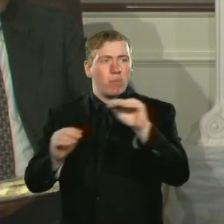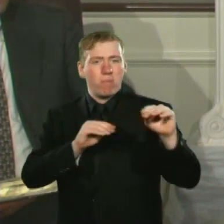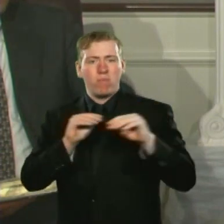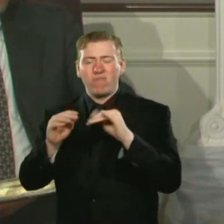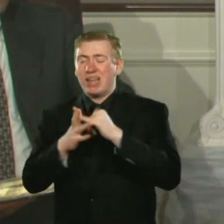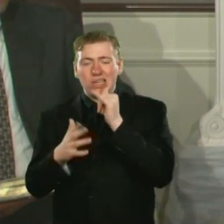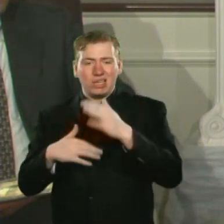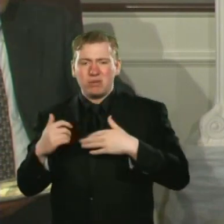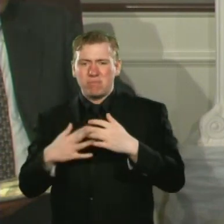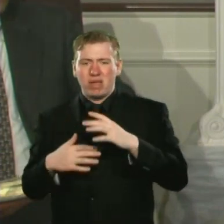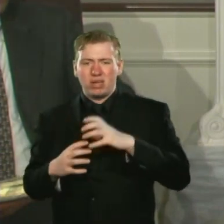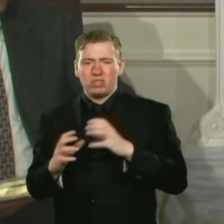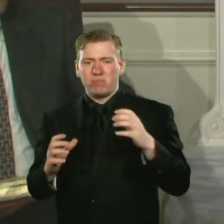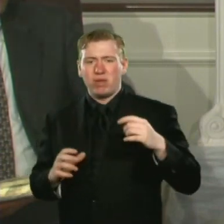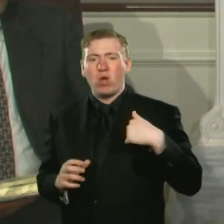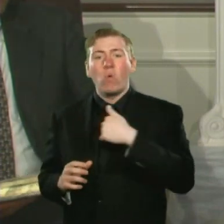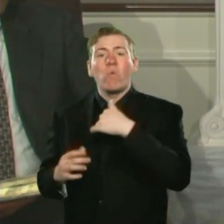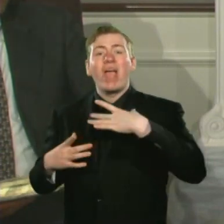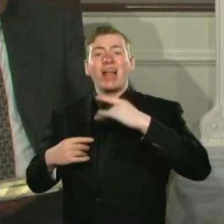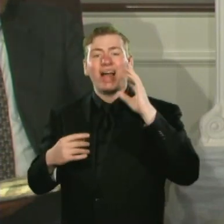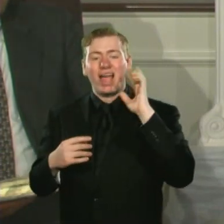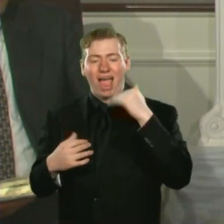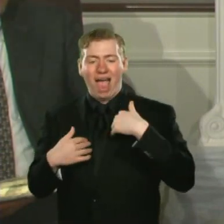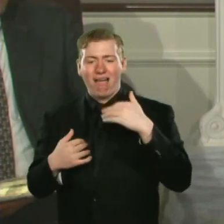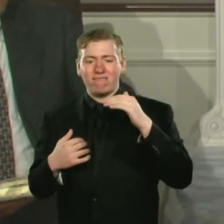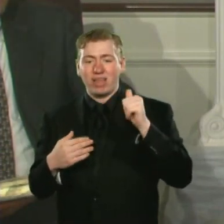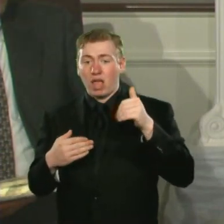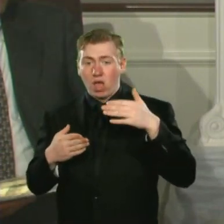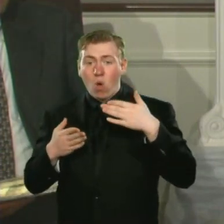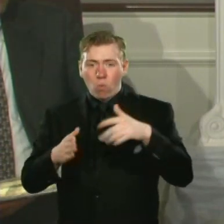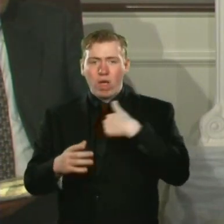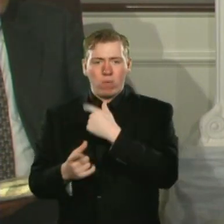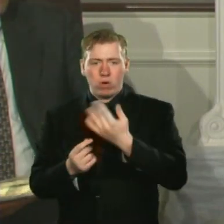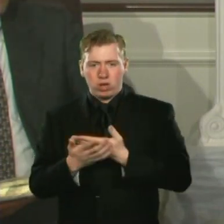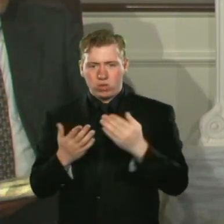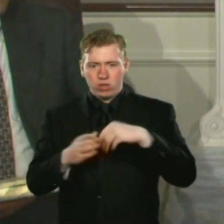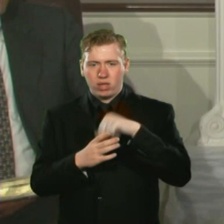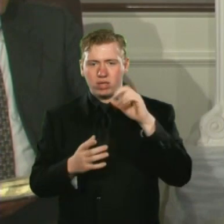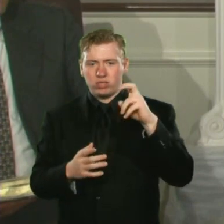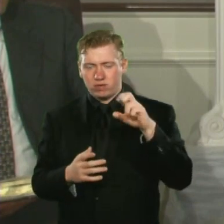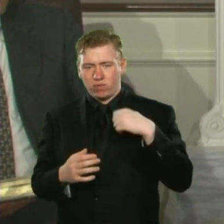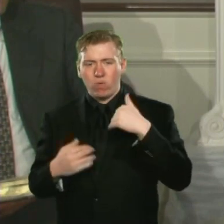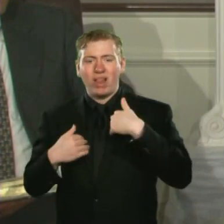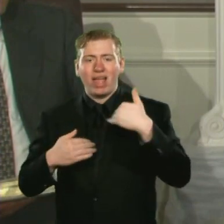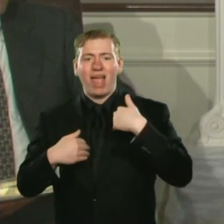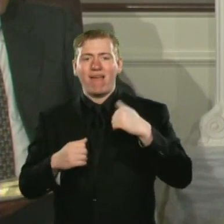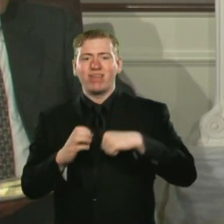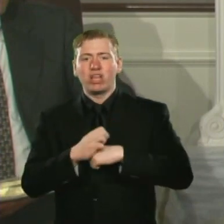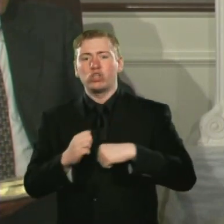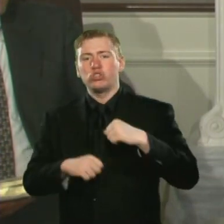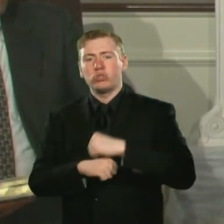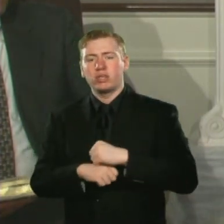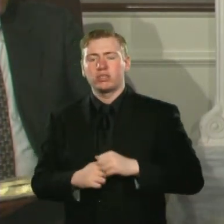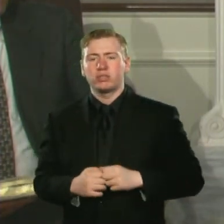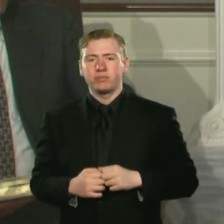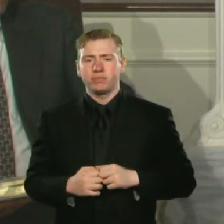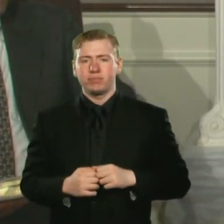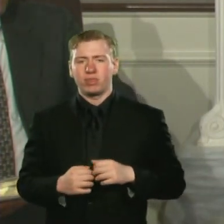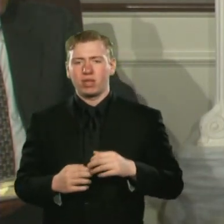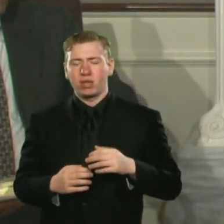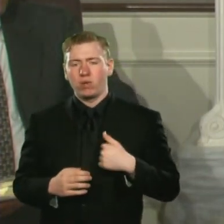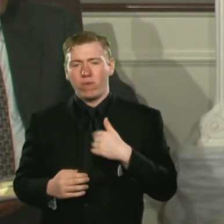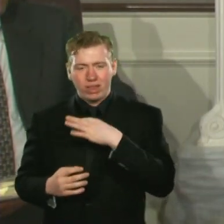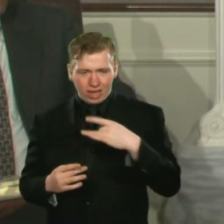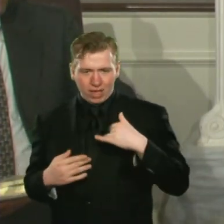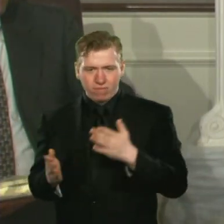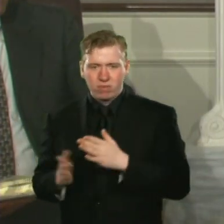It doesn't matter so much. We like having an order of service, and we like things to be structured. May I say to you that God doesn't have to bring